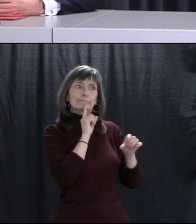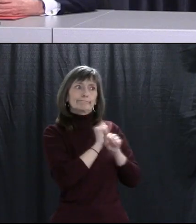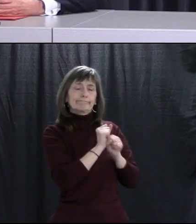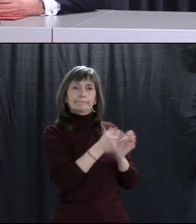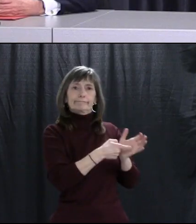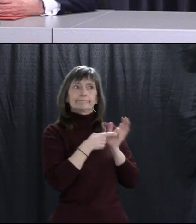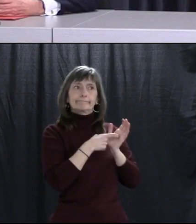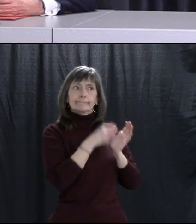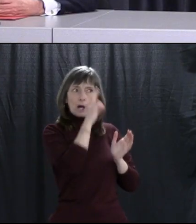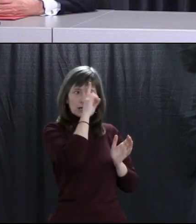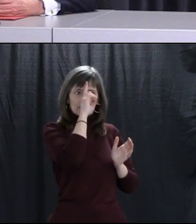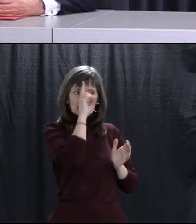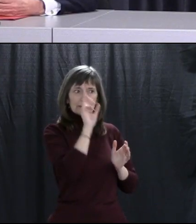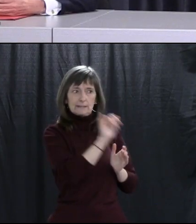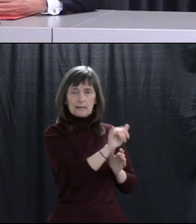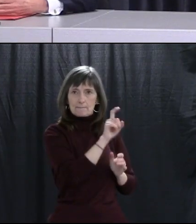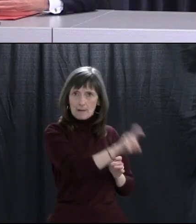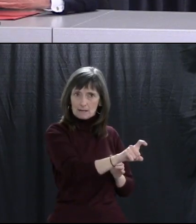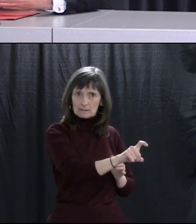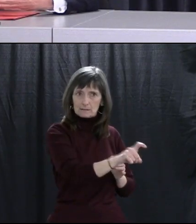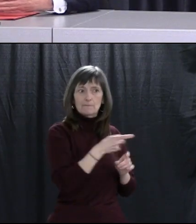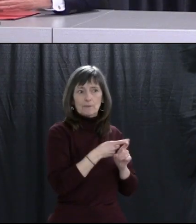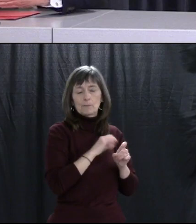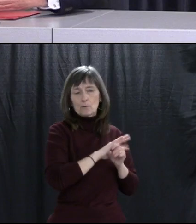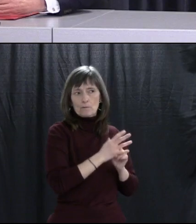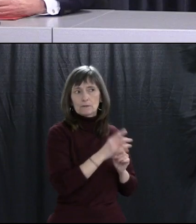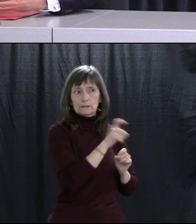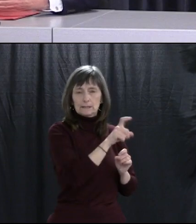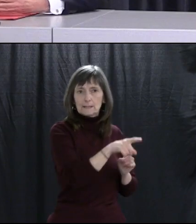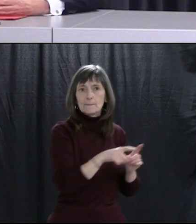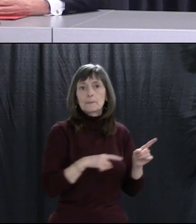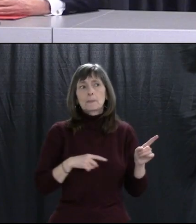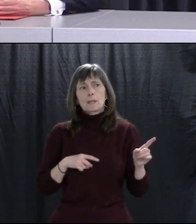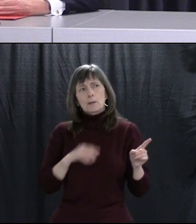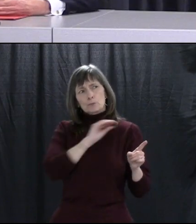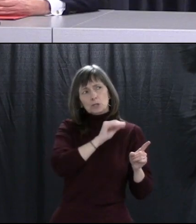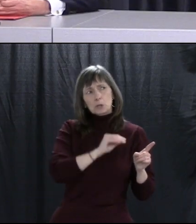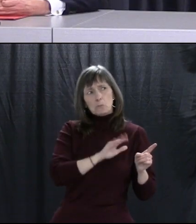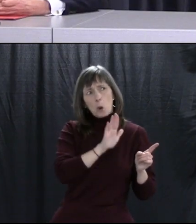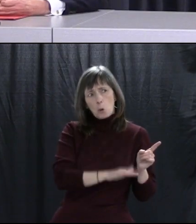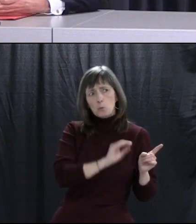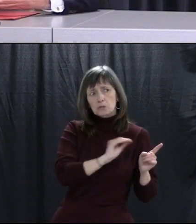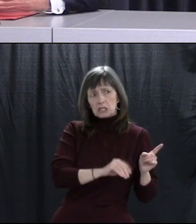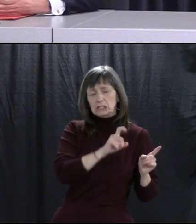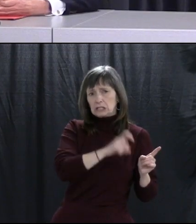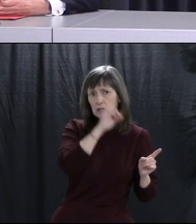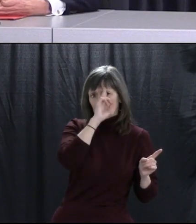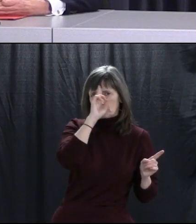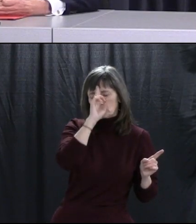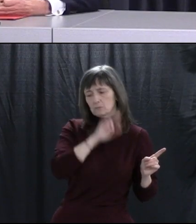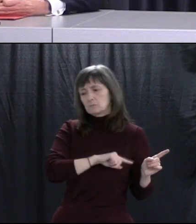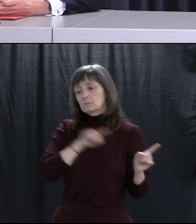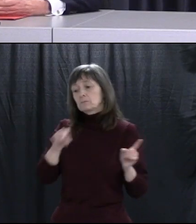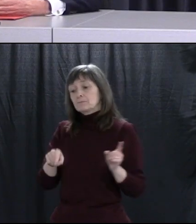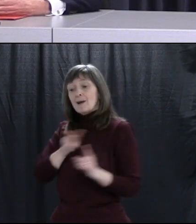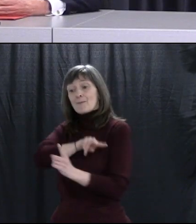of the total number infected, which is why we want to slow the rate at which people acquire this disease, or ideally contain it